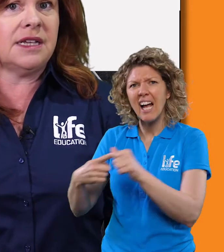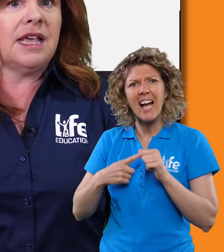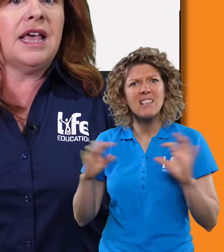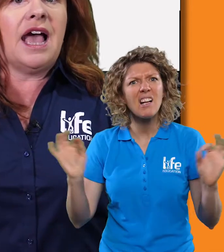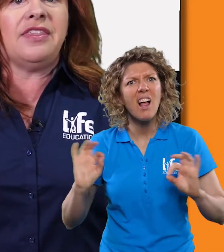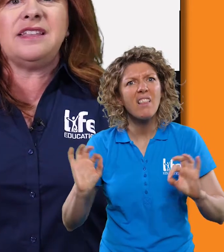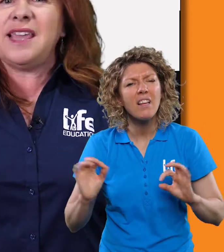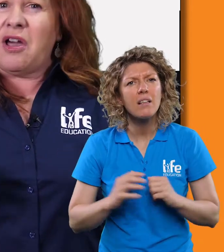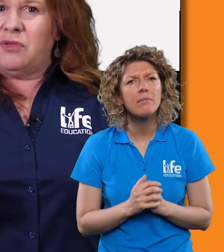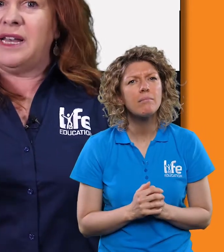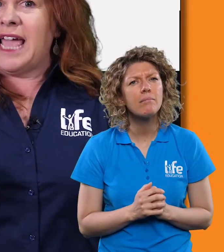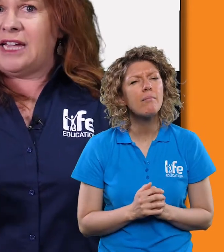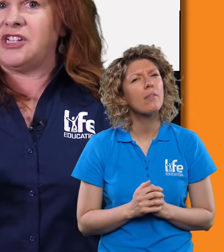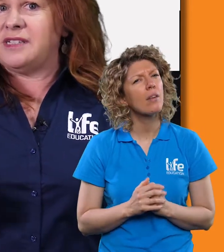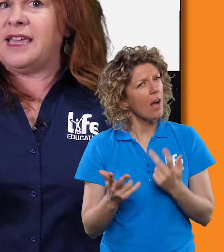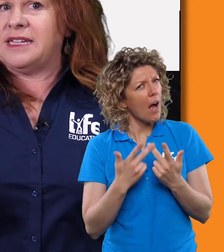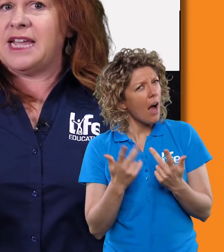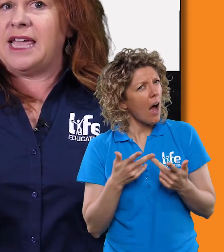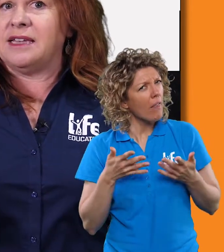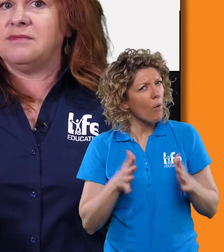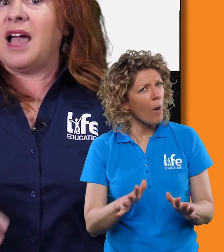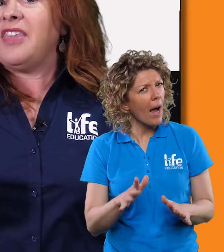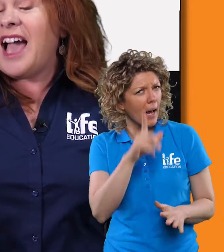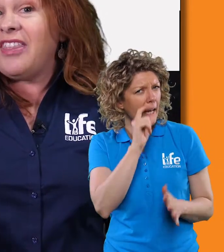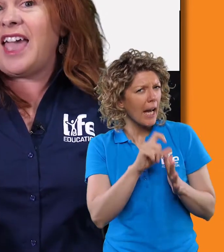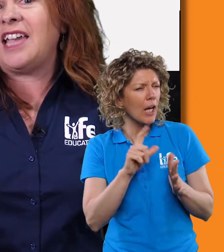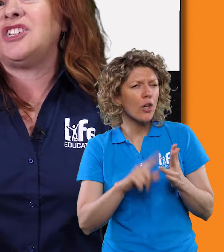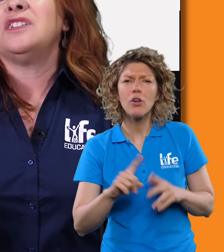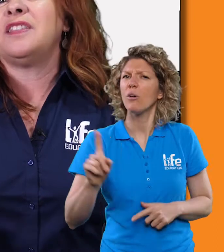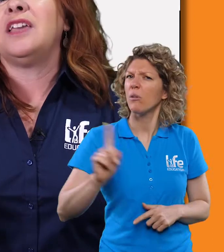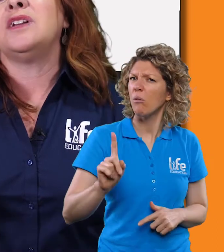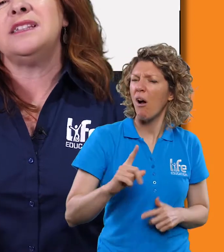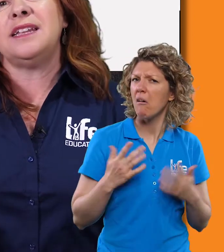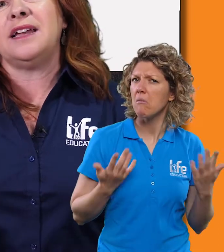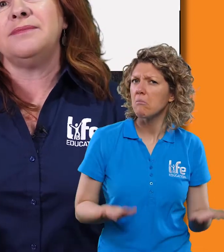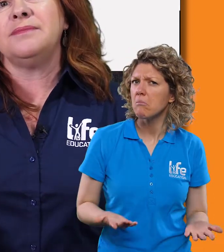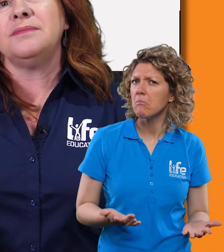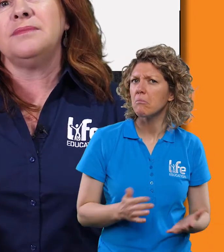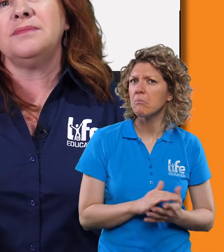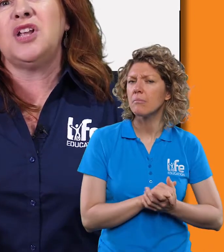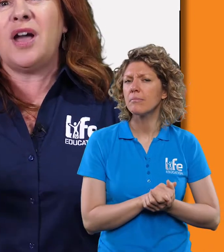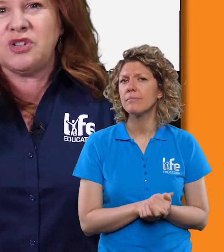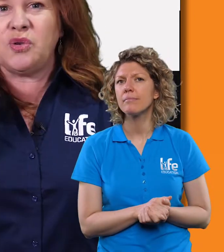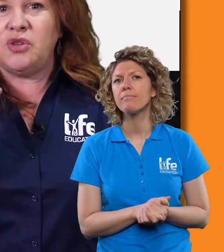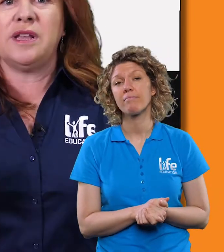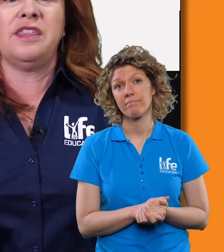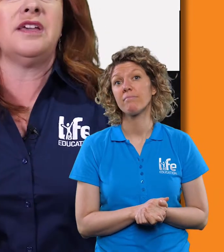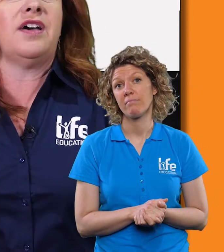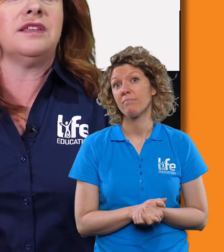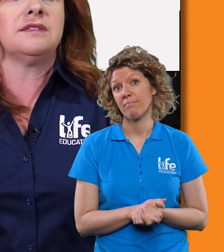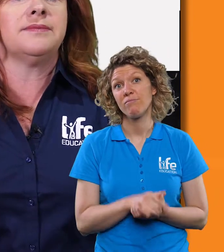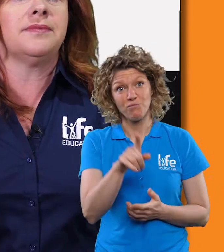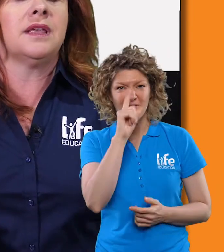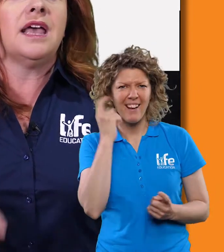yet. Are these the only actions they can take? Are there other actions that they could consider? You know, I'm sure you can think